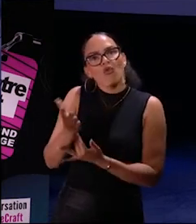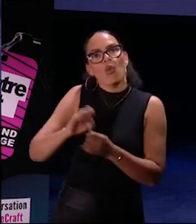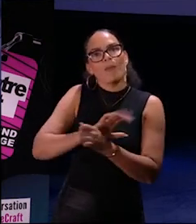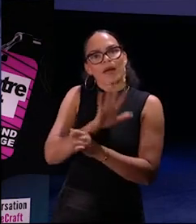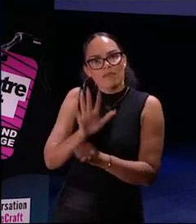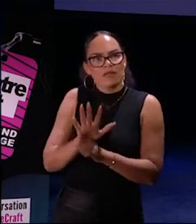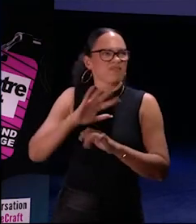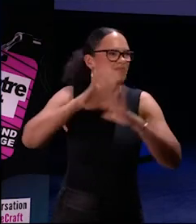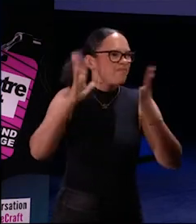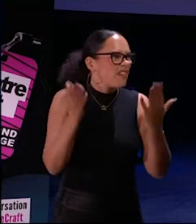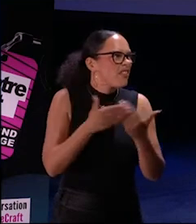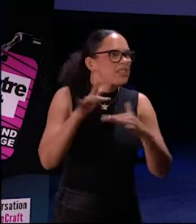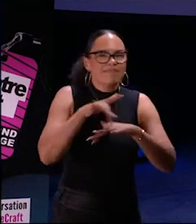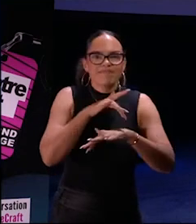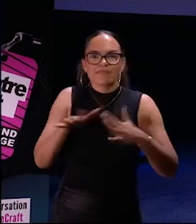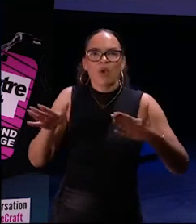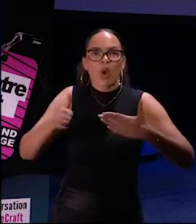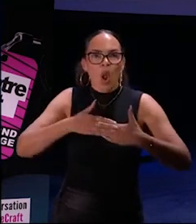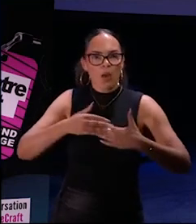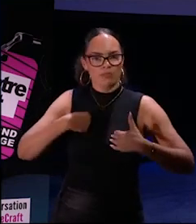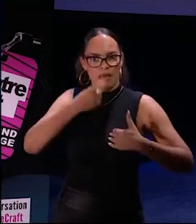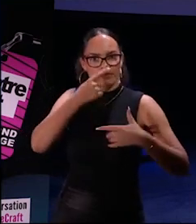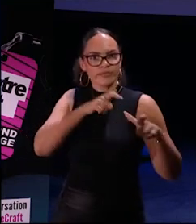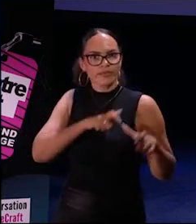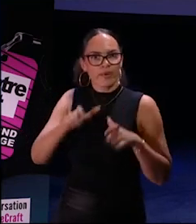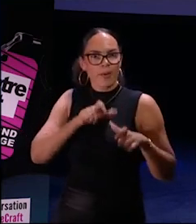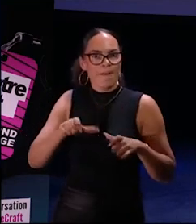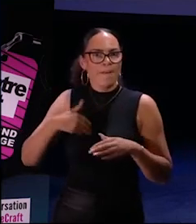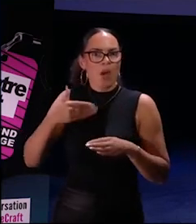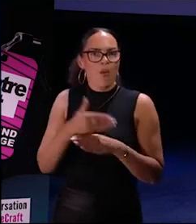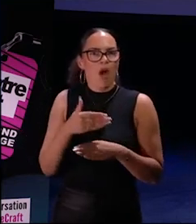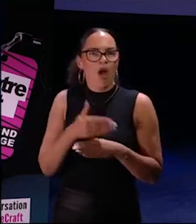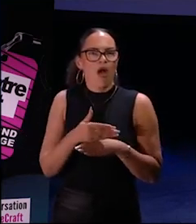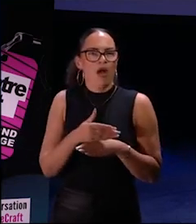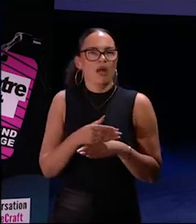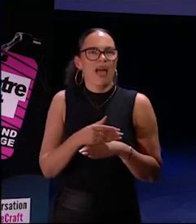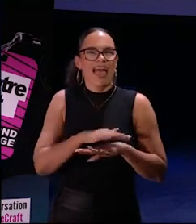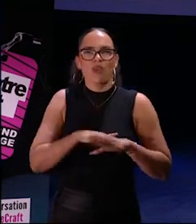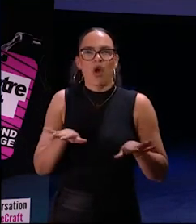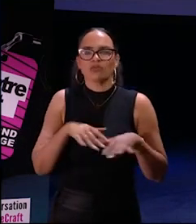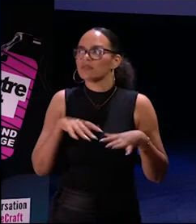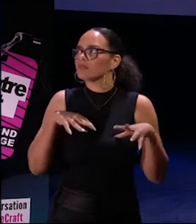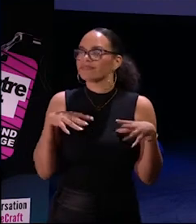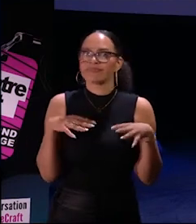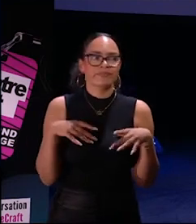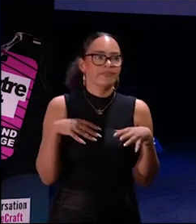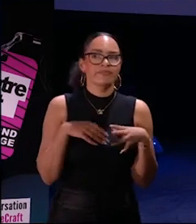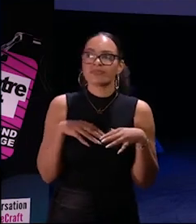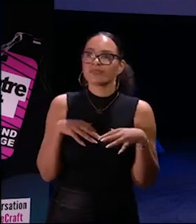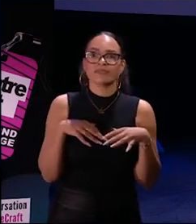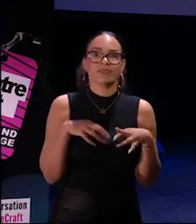closed. And equally being able to do that without just sort of sitting there and sitting on my hands and